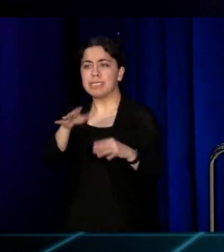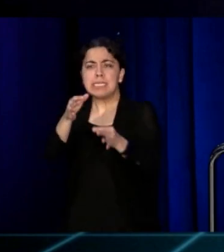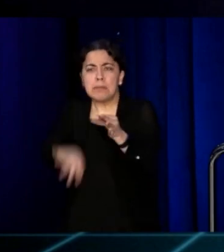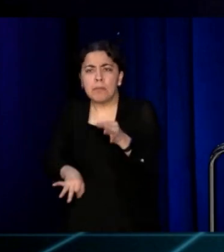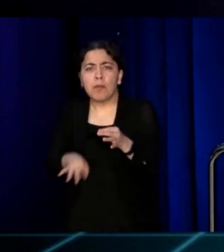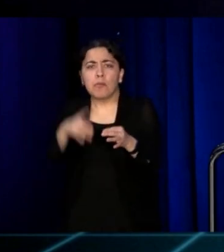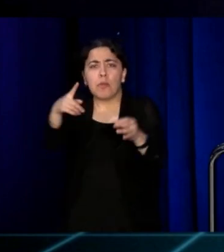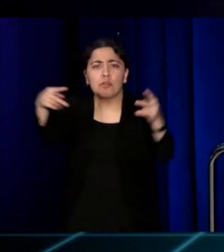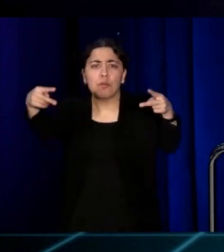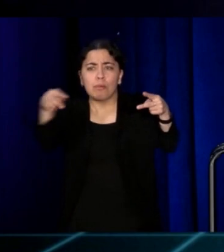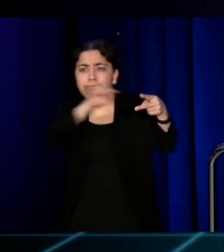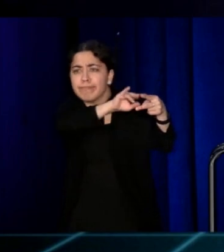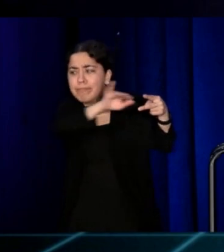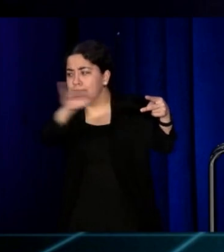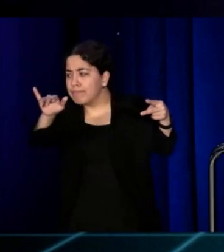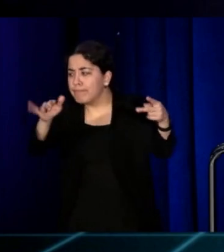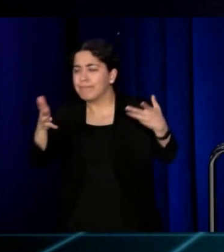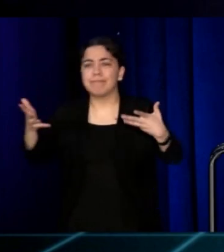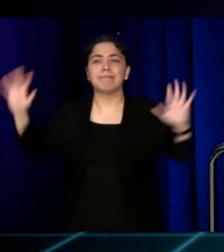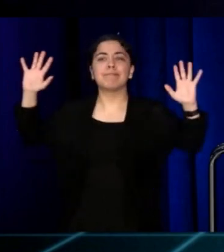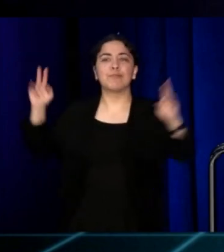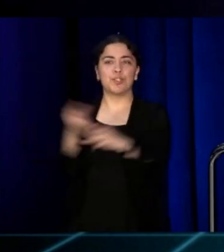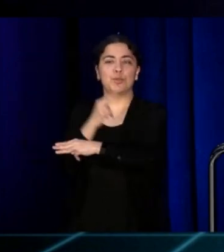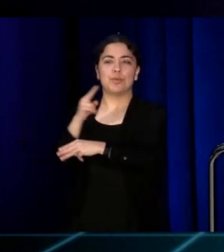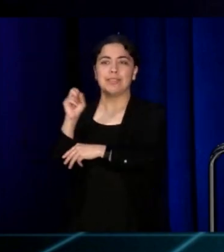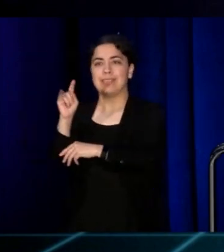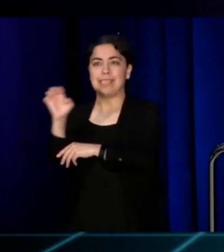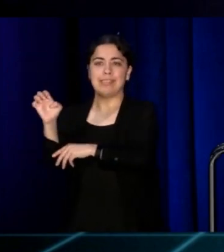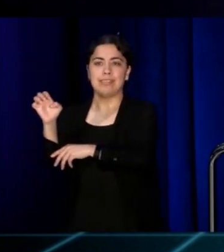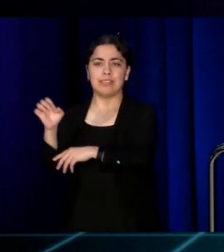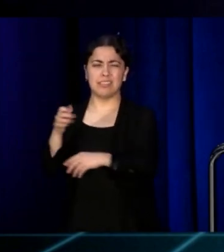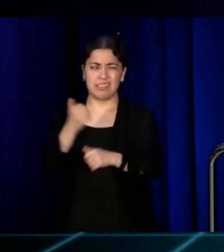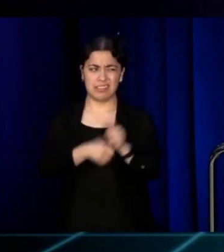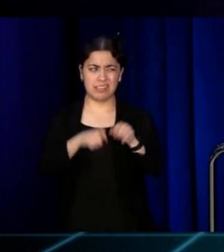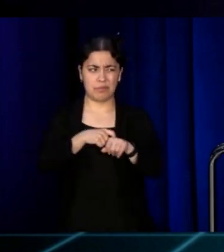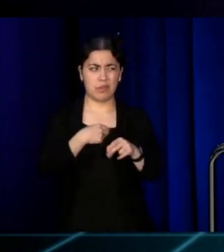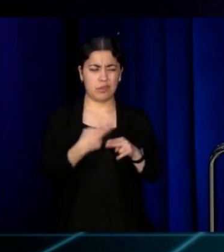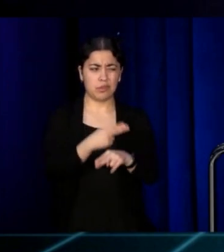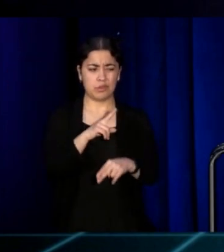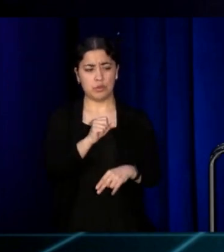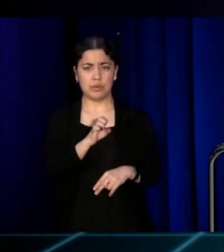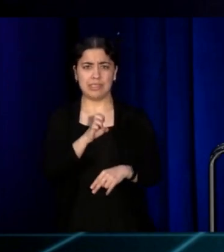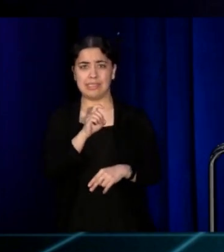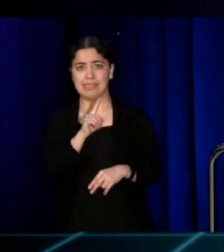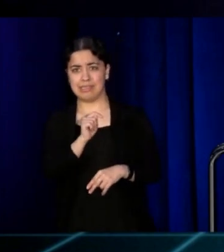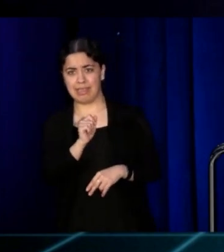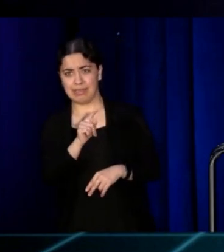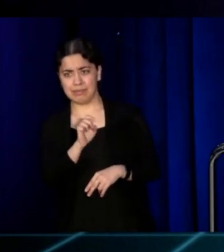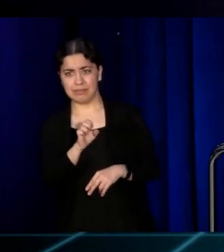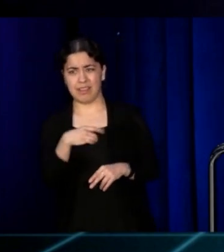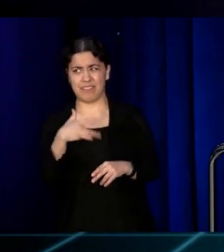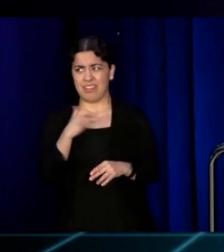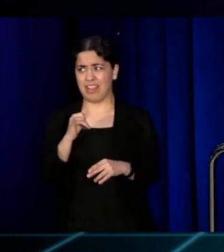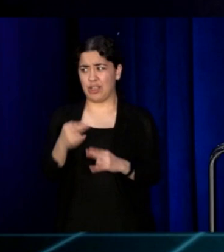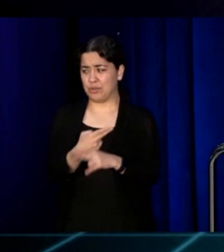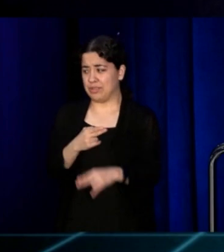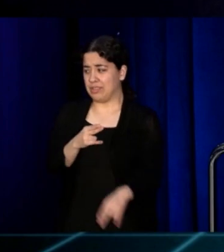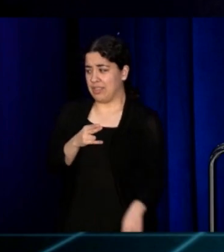line of code, useState. It's great. But every time I use useState, I feel like I use 8. Yeah.